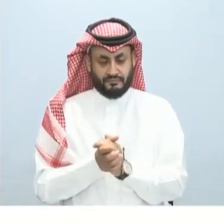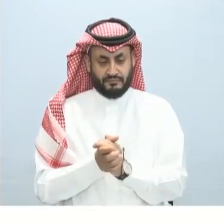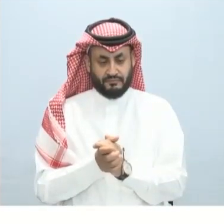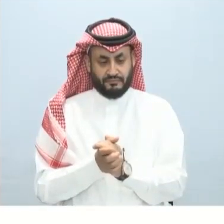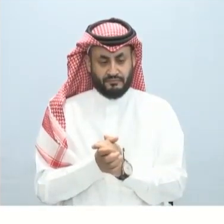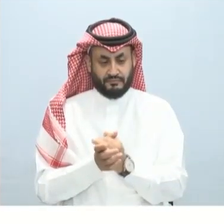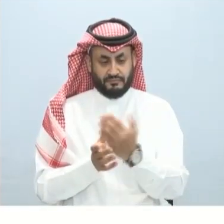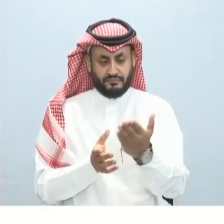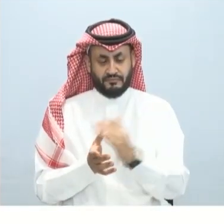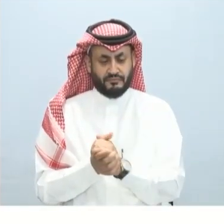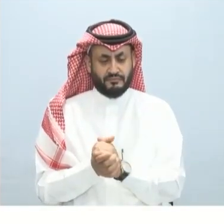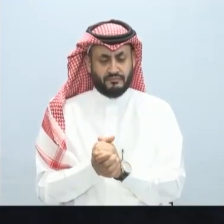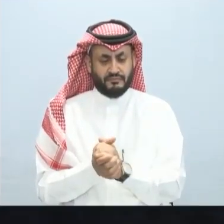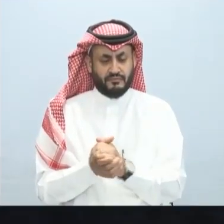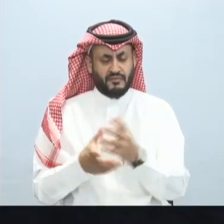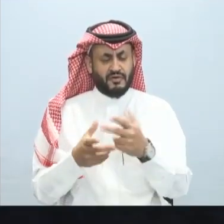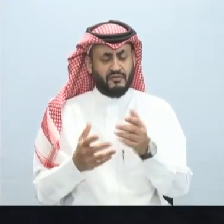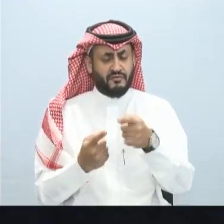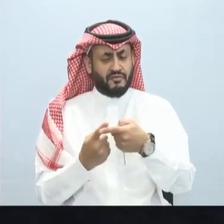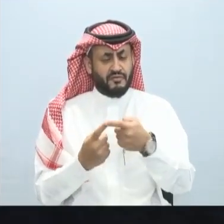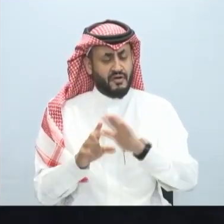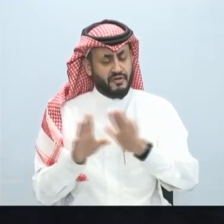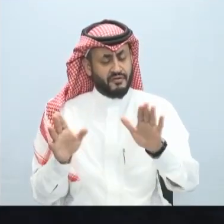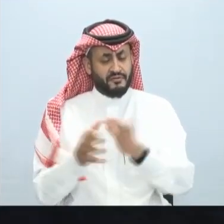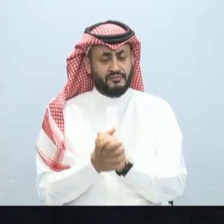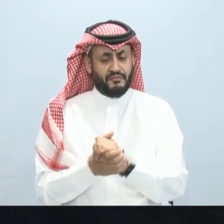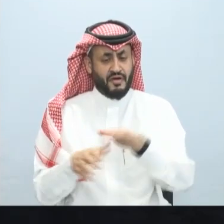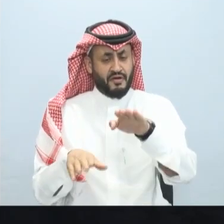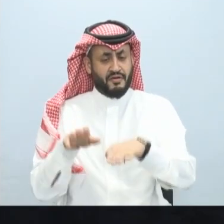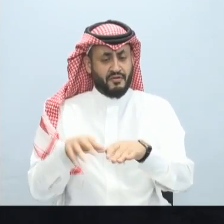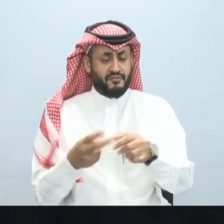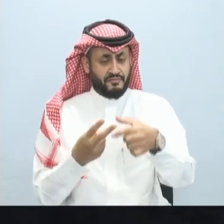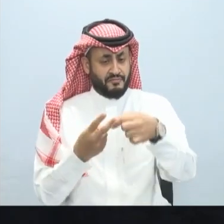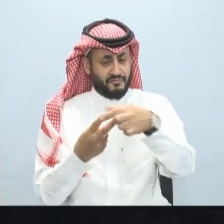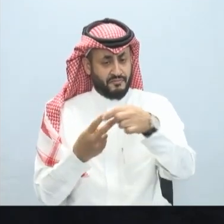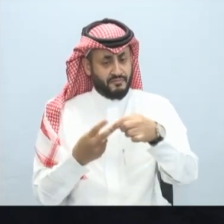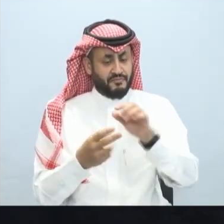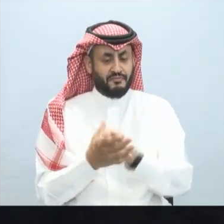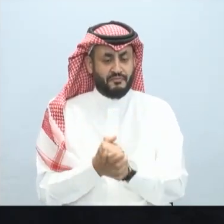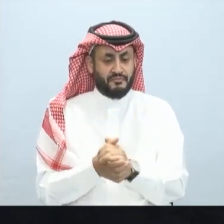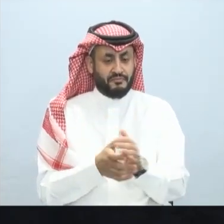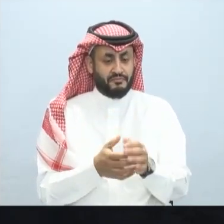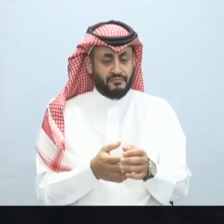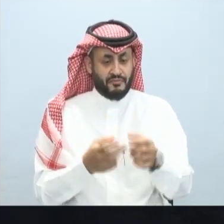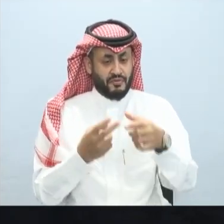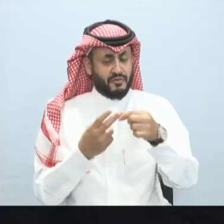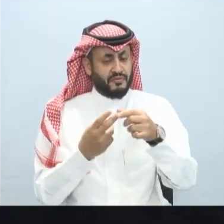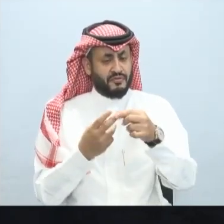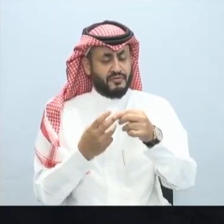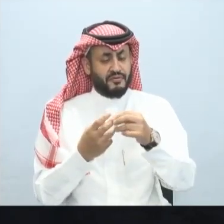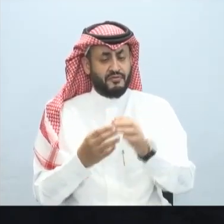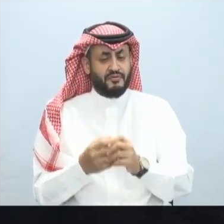Now, we have completed the first type, which is the comparative form. We are going to move on to the second type, which is